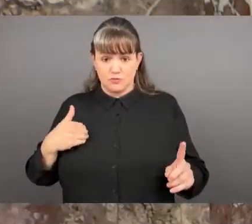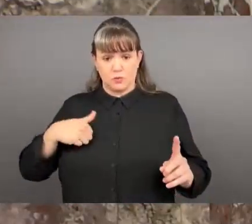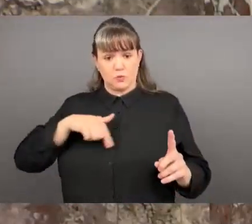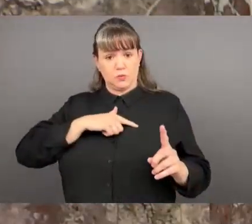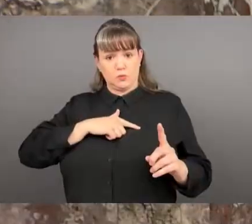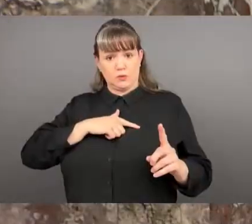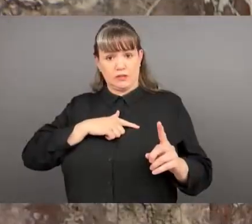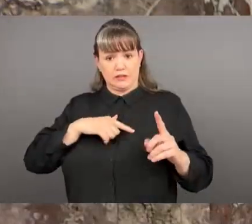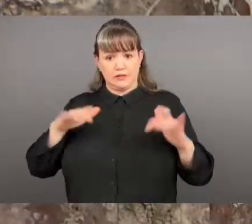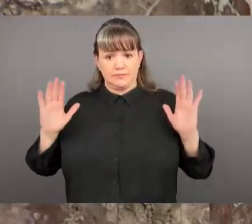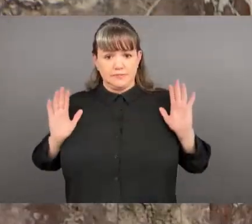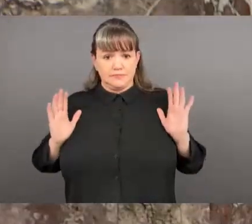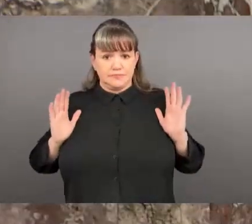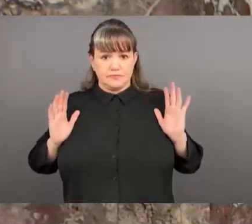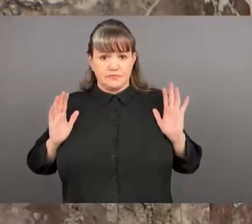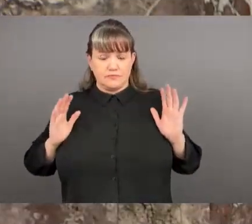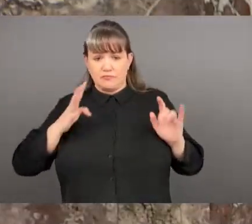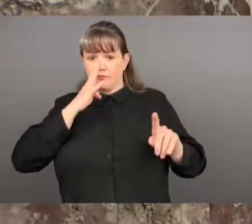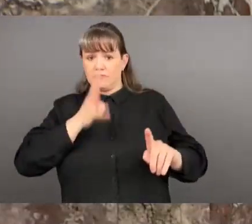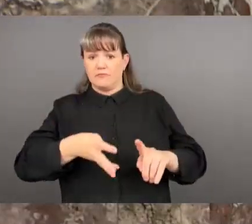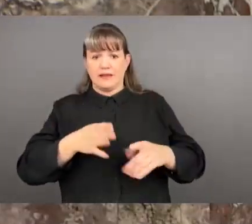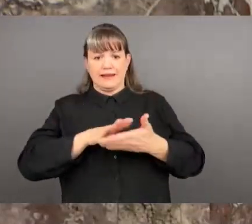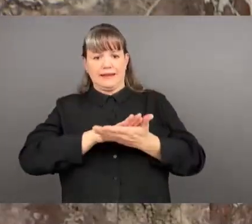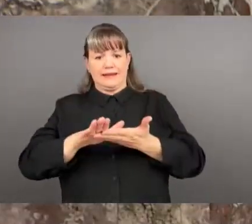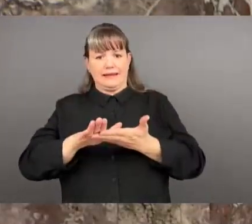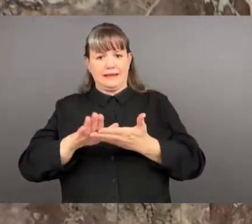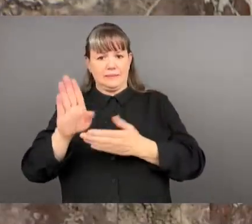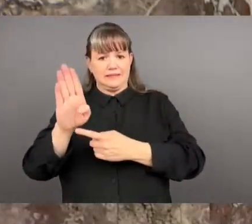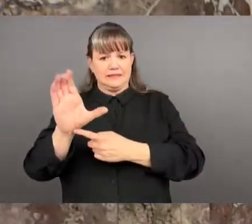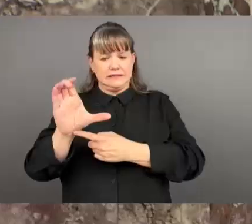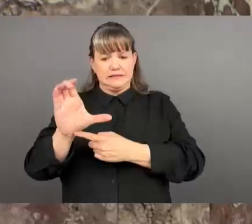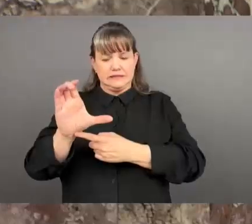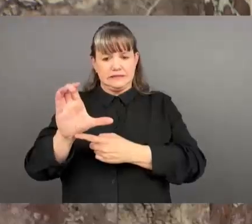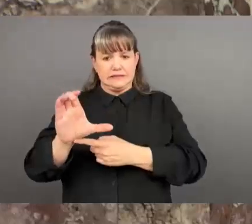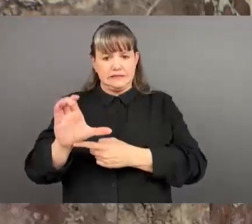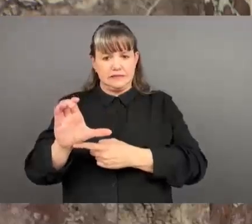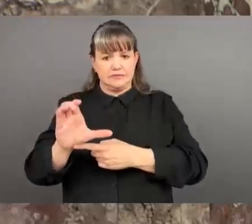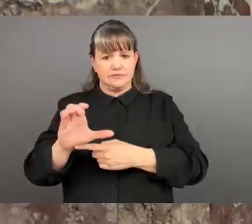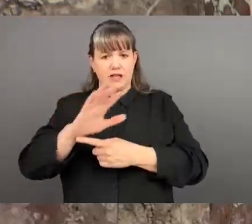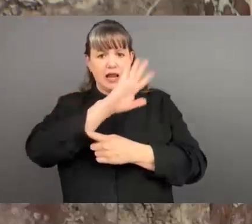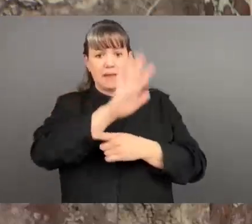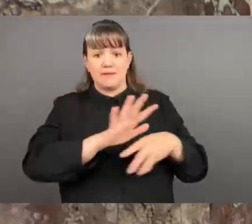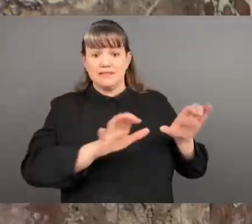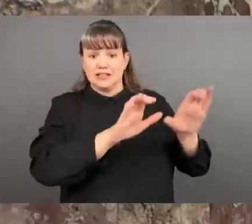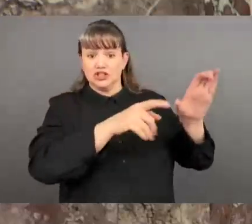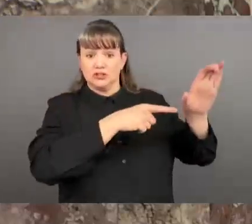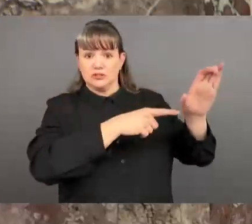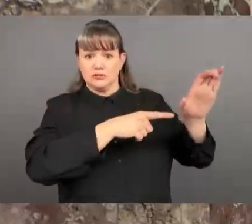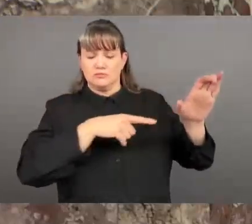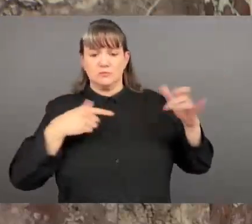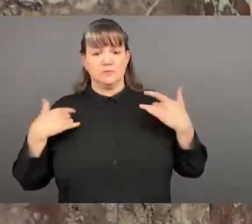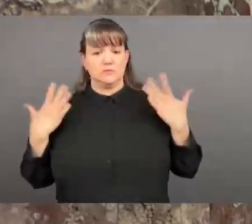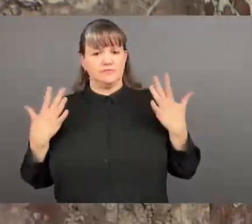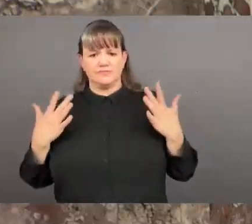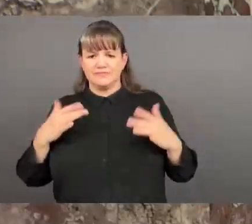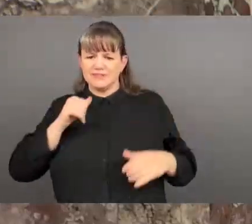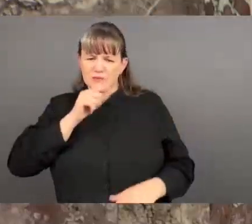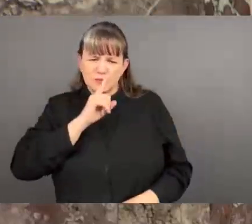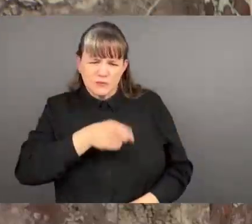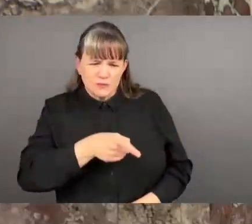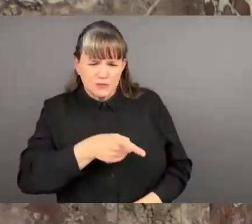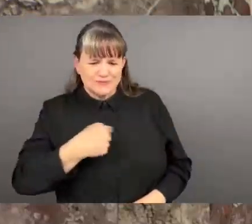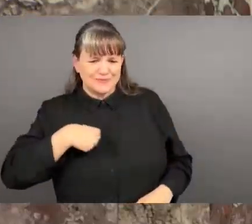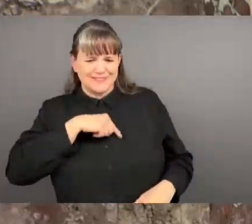away from climate action. Quite the opposite is true. The only party in British Columbia that is